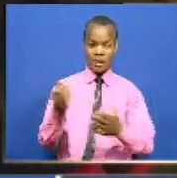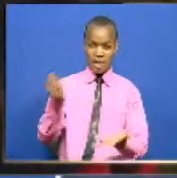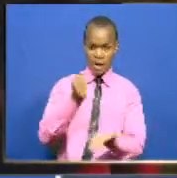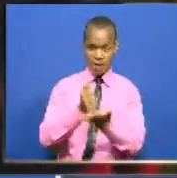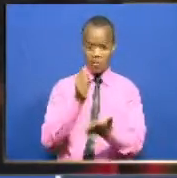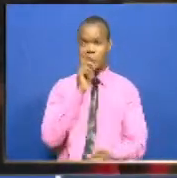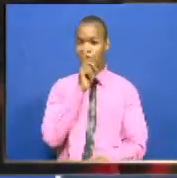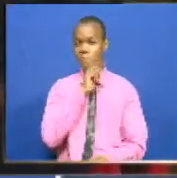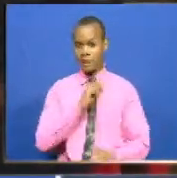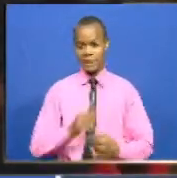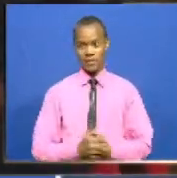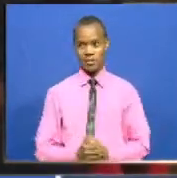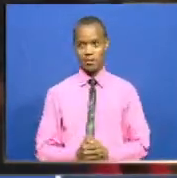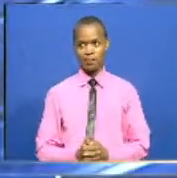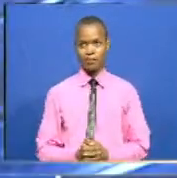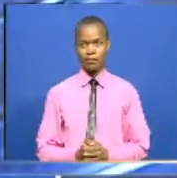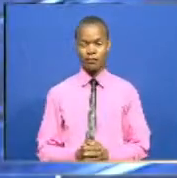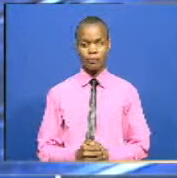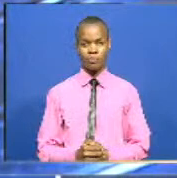Suleiman Yeri, Channel 1 News.